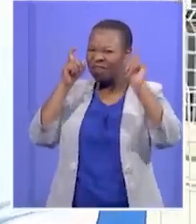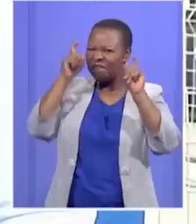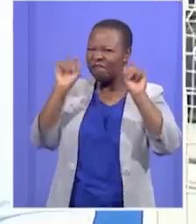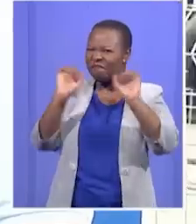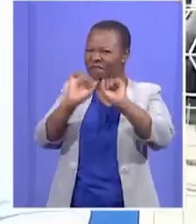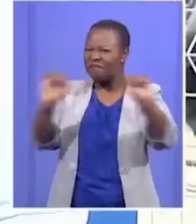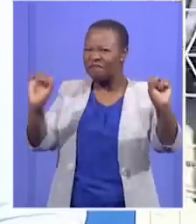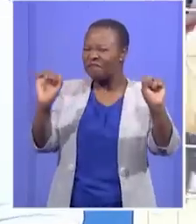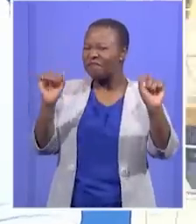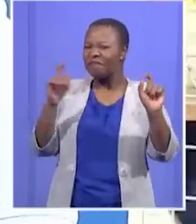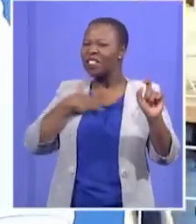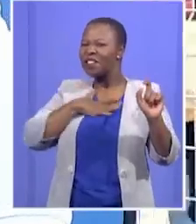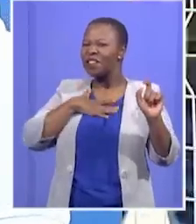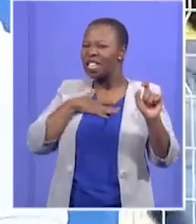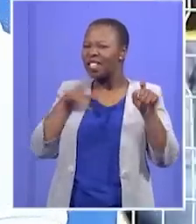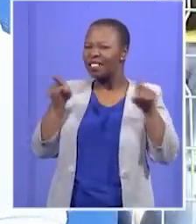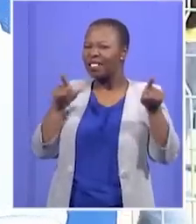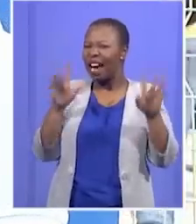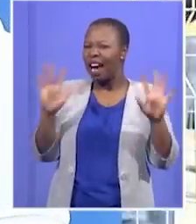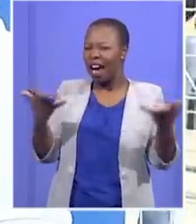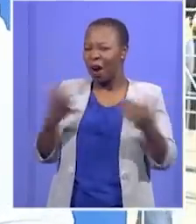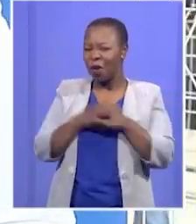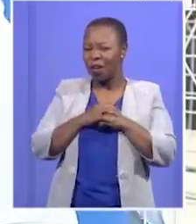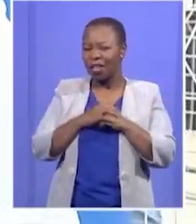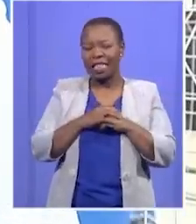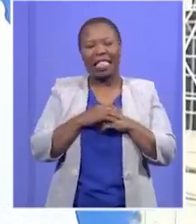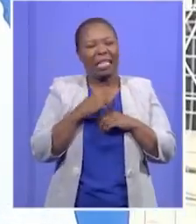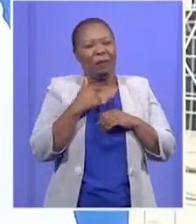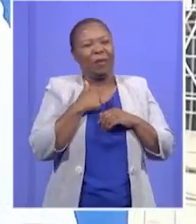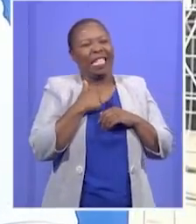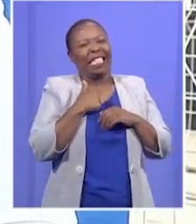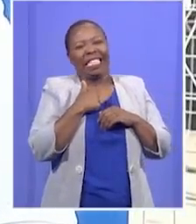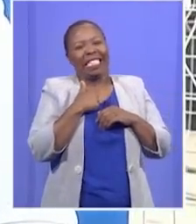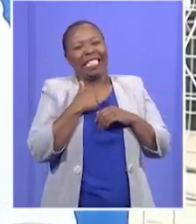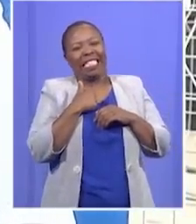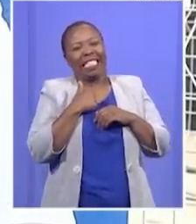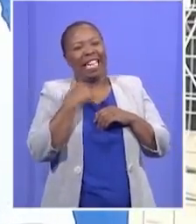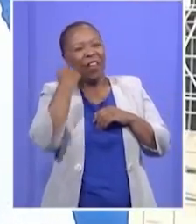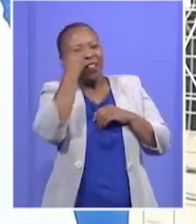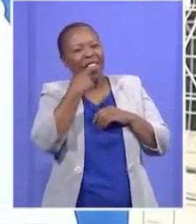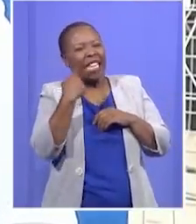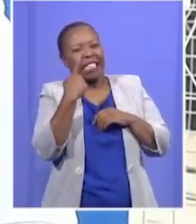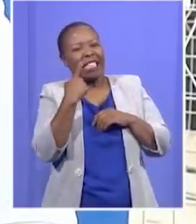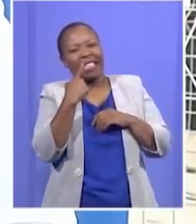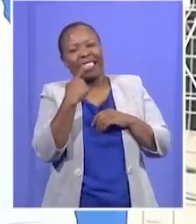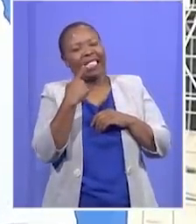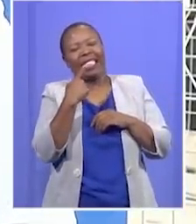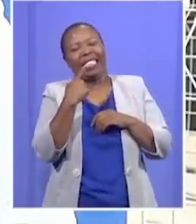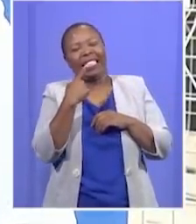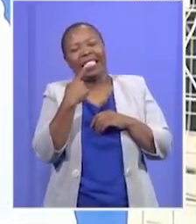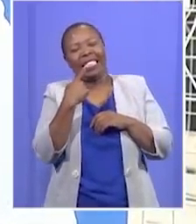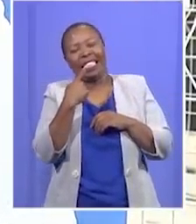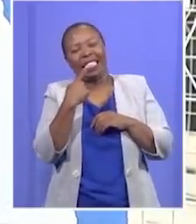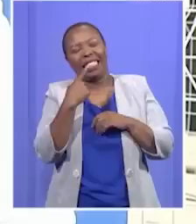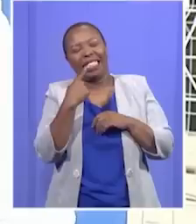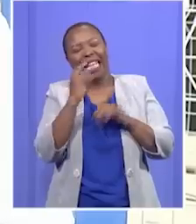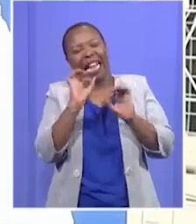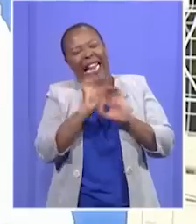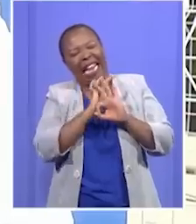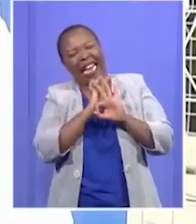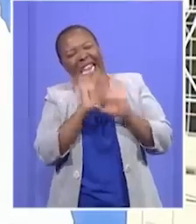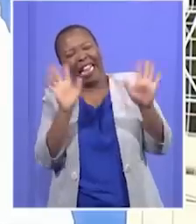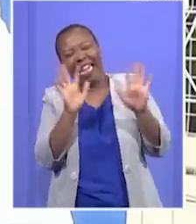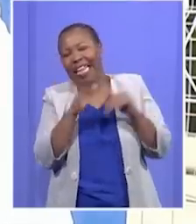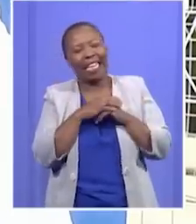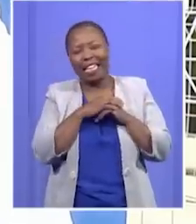it? I think I read very little in their faces, because they are